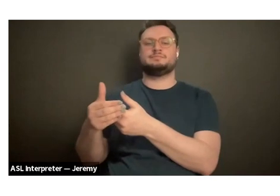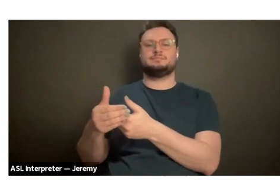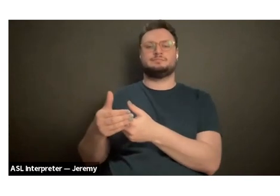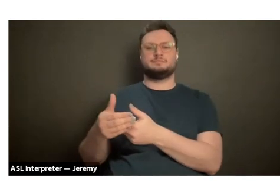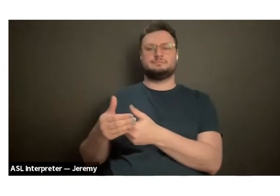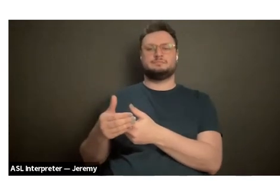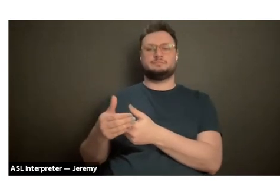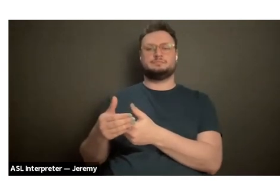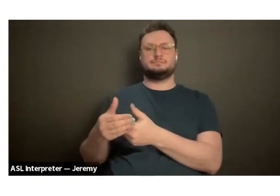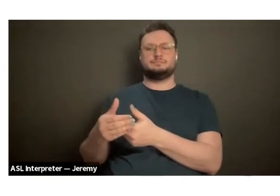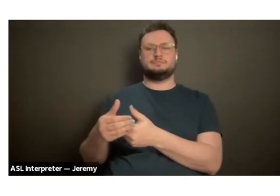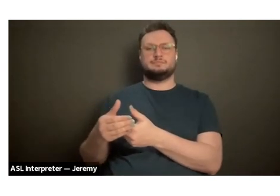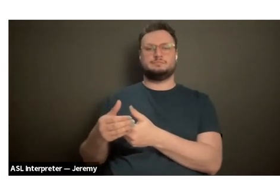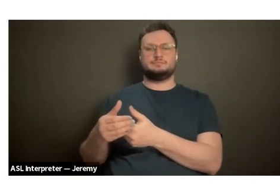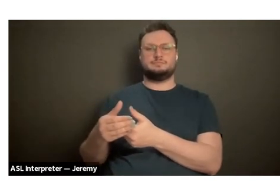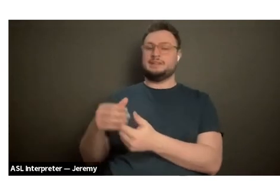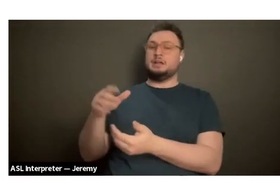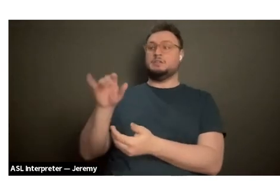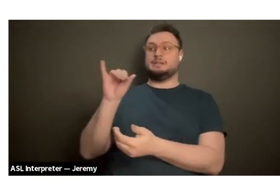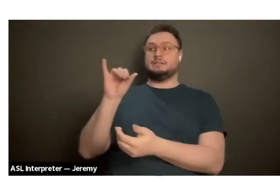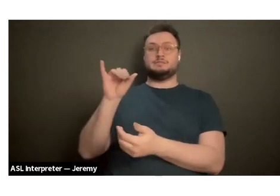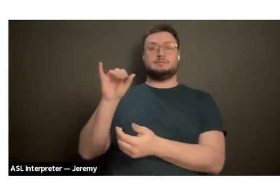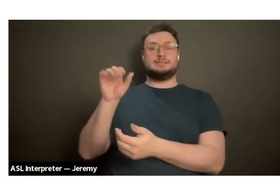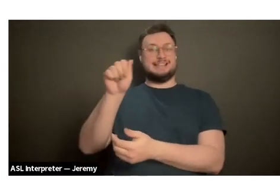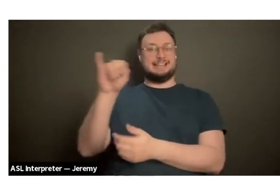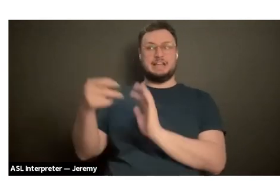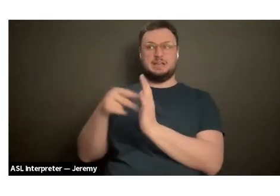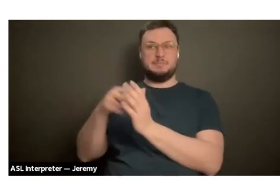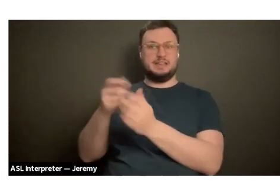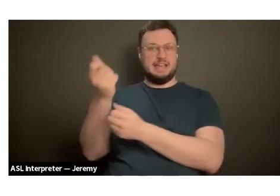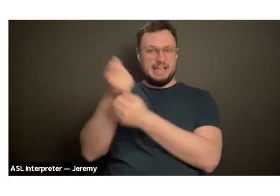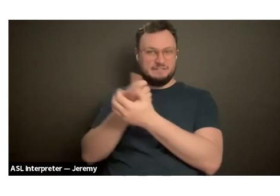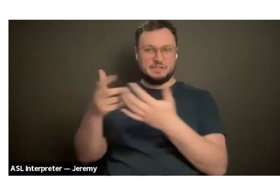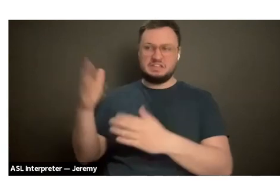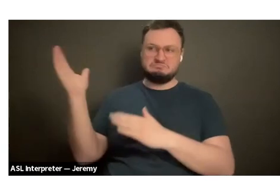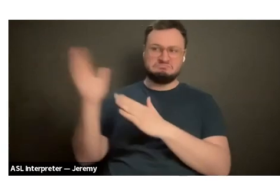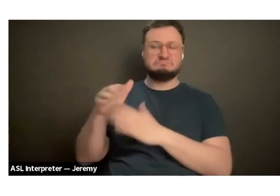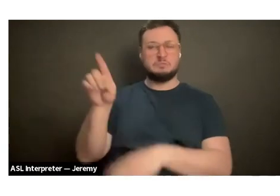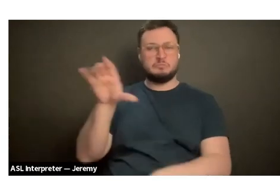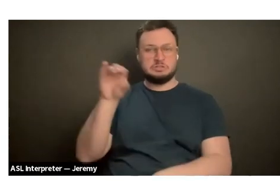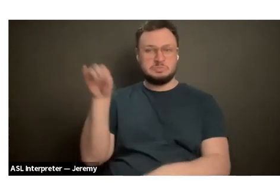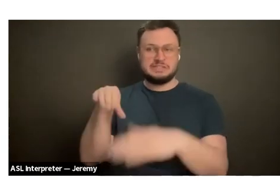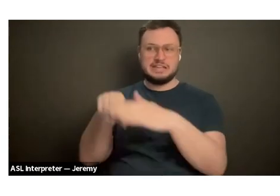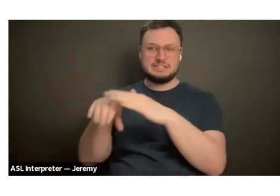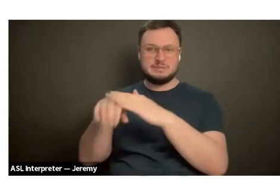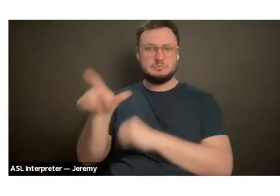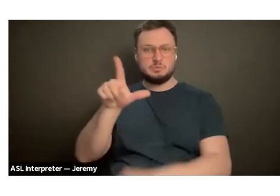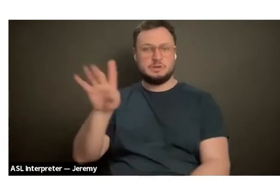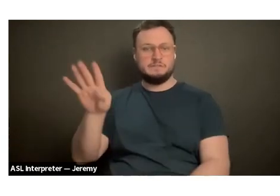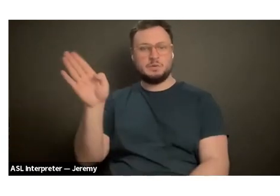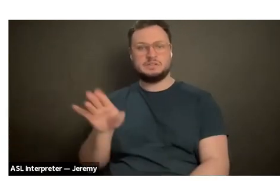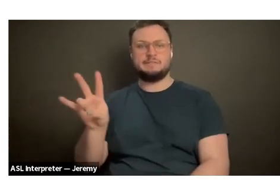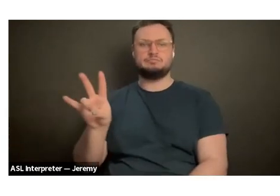doesn't mean that everything is 100% accessible. Sometimes it looks like you're both trying to